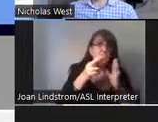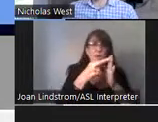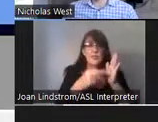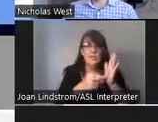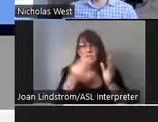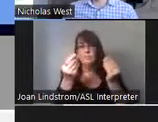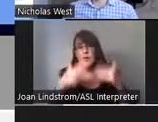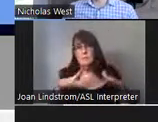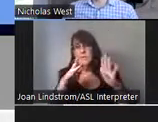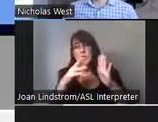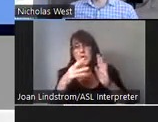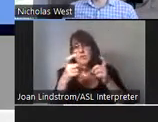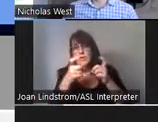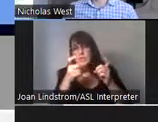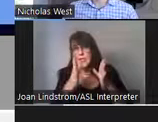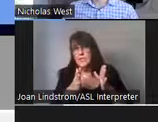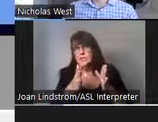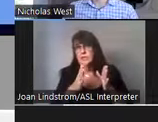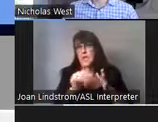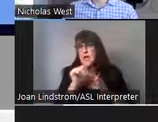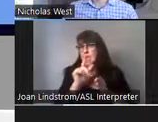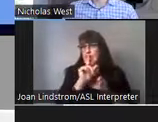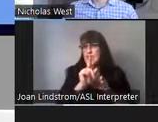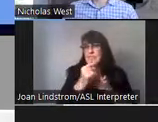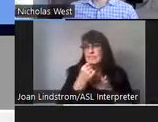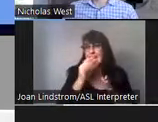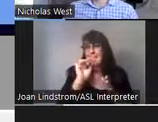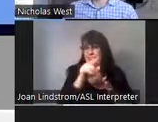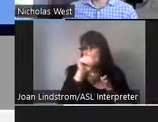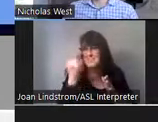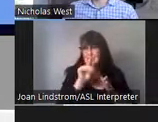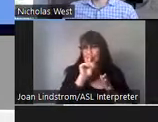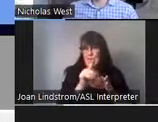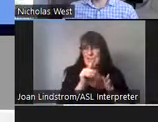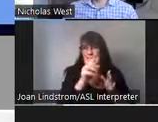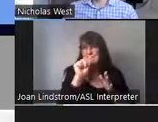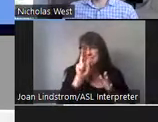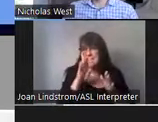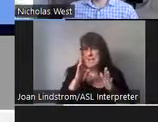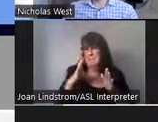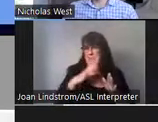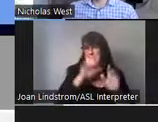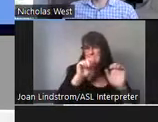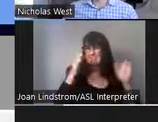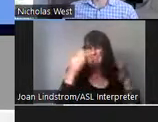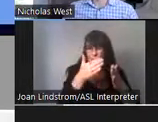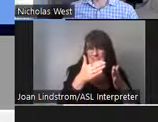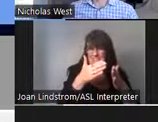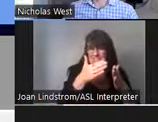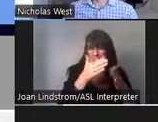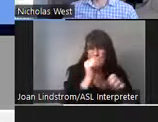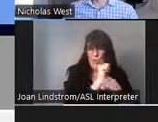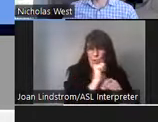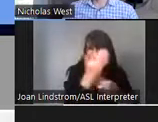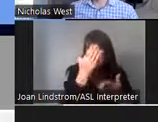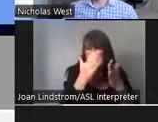management regulation. So I'm not necessarily saying that this is really where the subcommittee should focus its efforts. It's more so an example